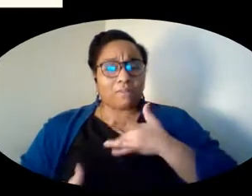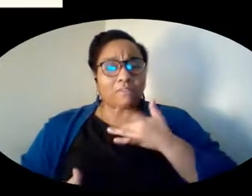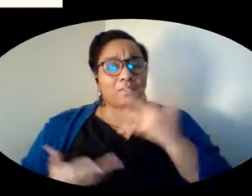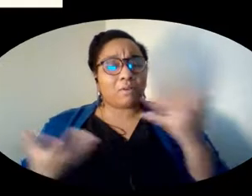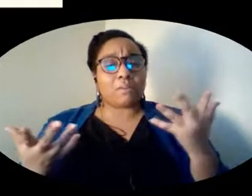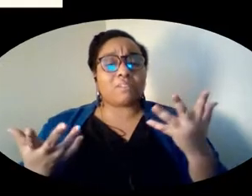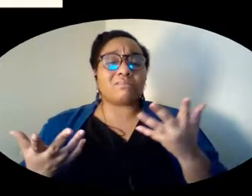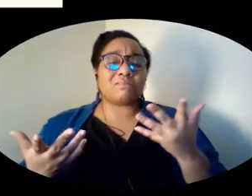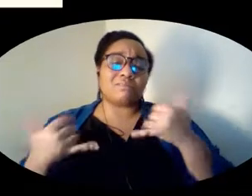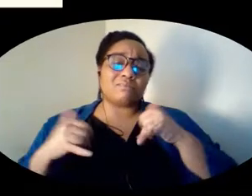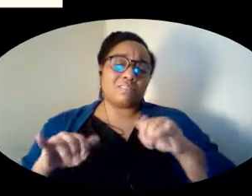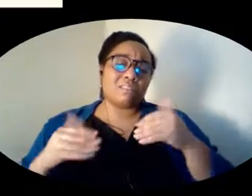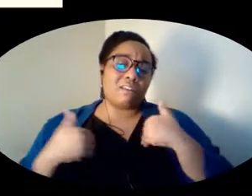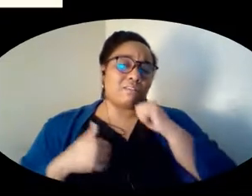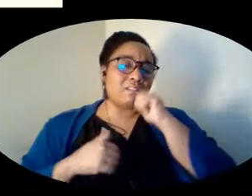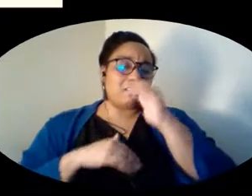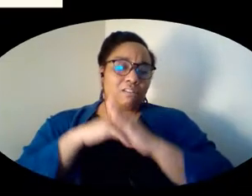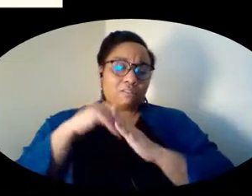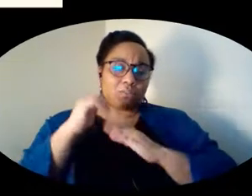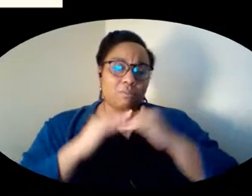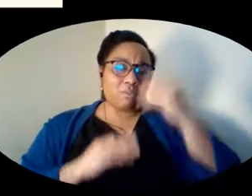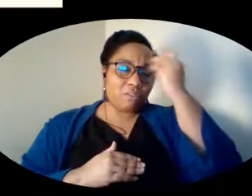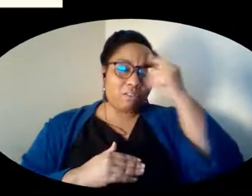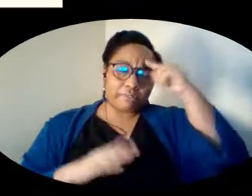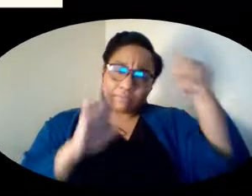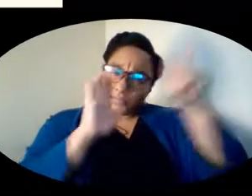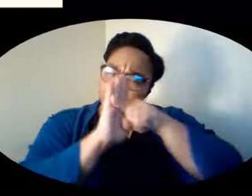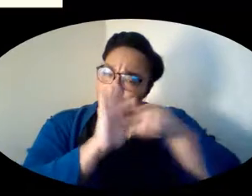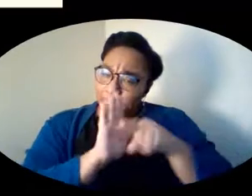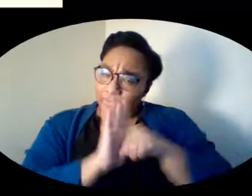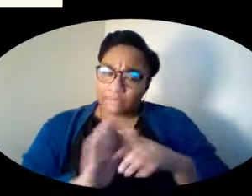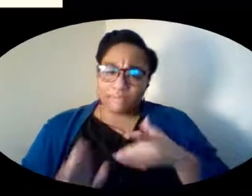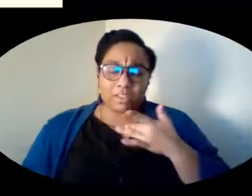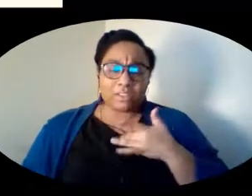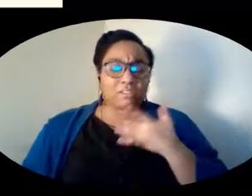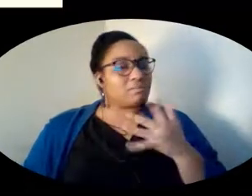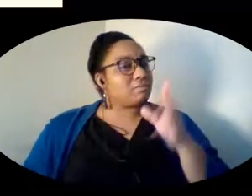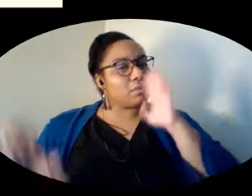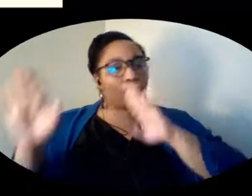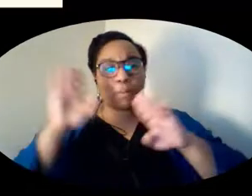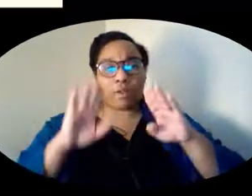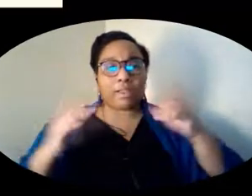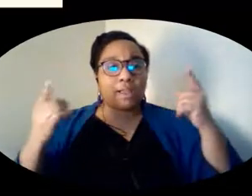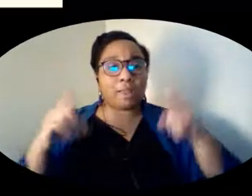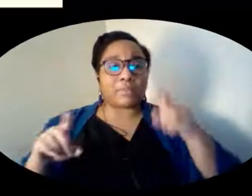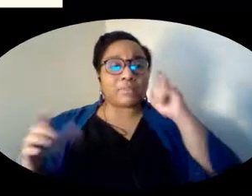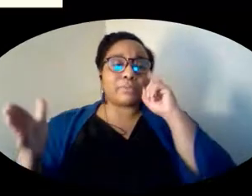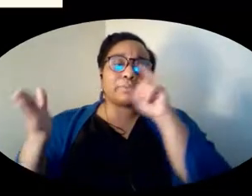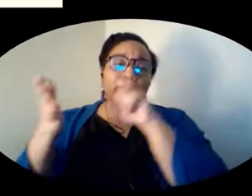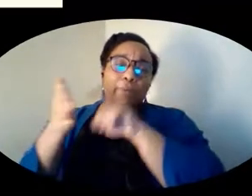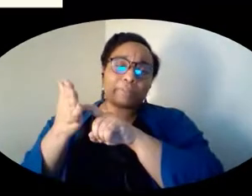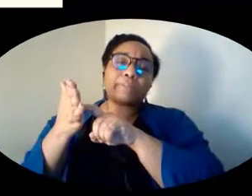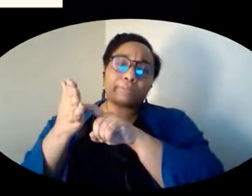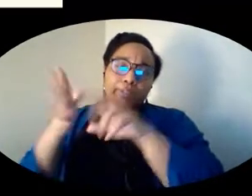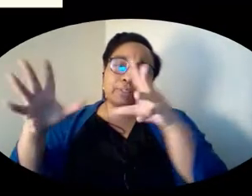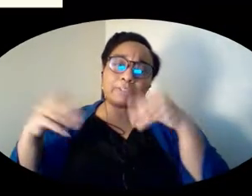may still have uncomfortable thoughts and feelings. Don't worry if this happens. Just notice them and then bring